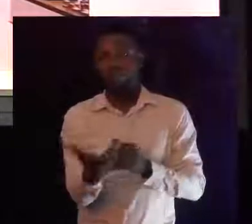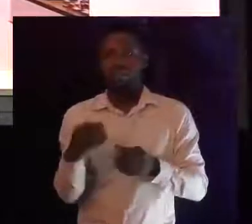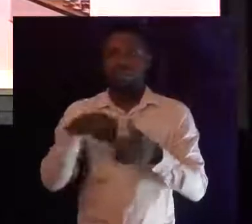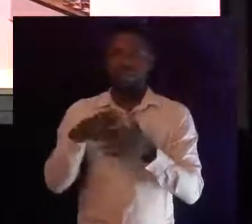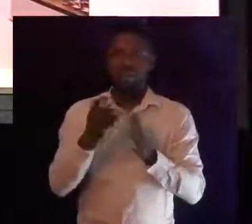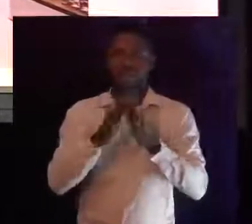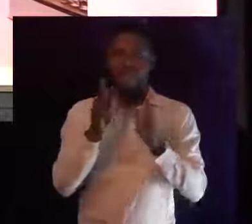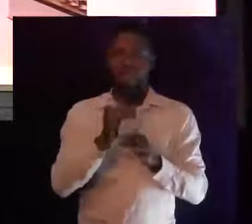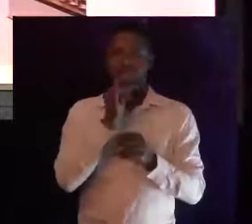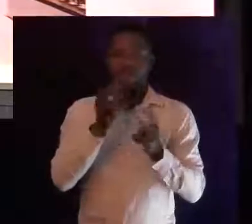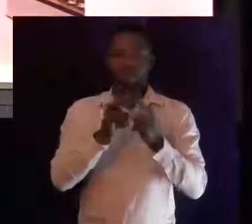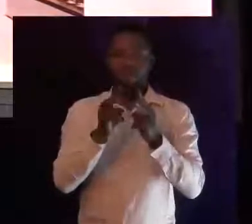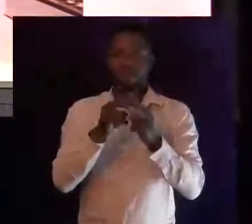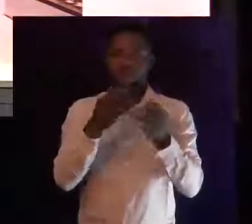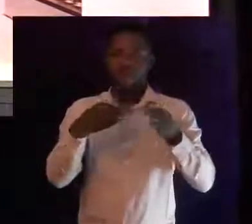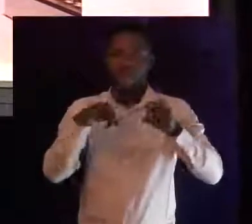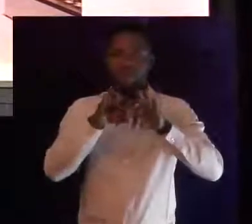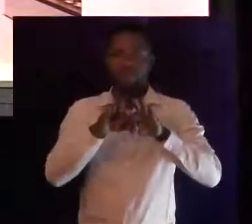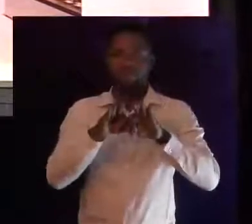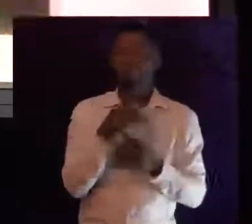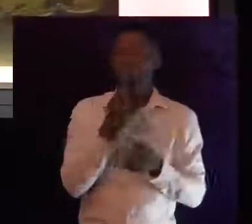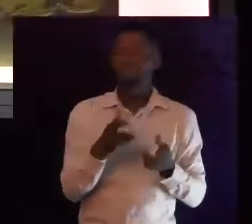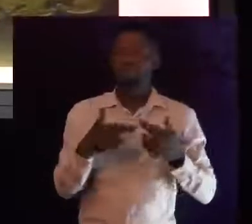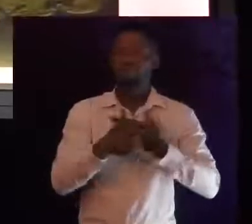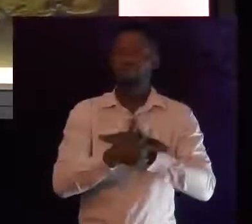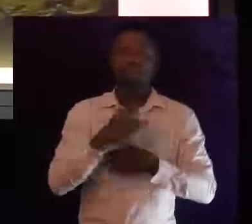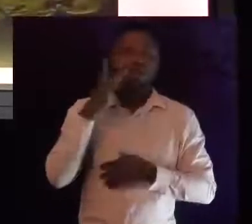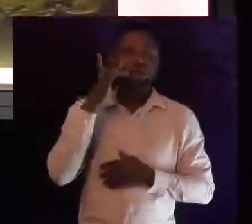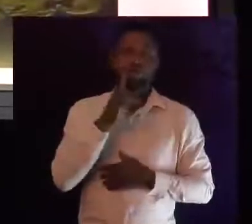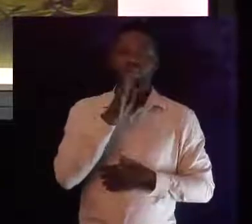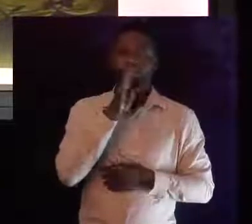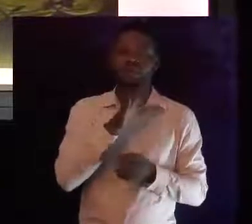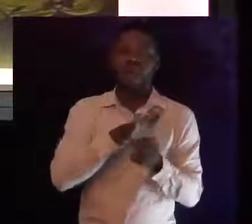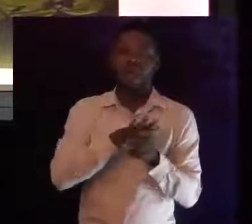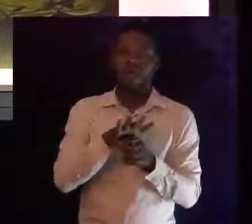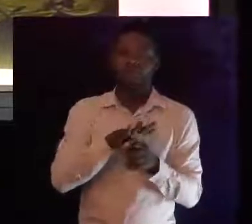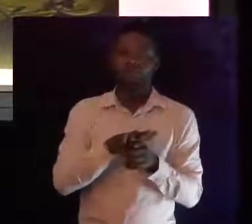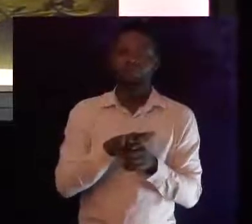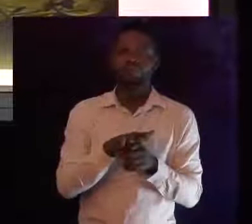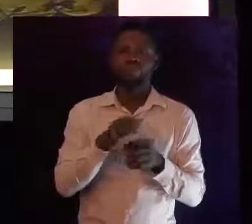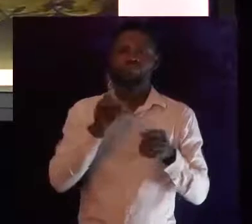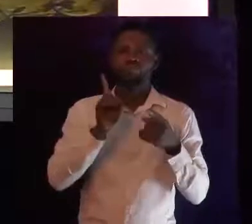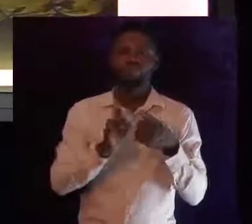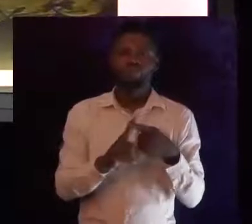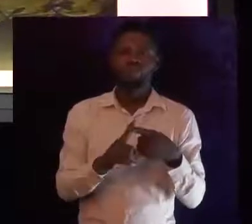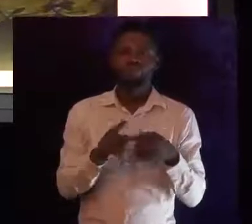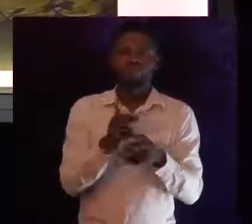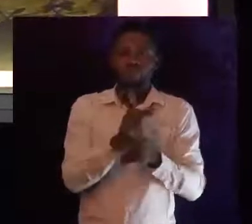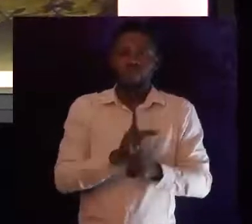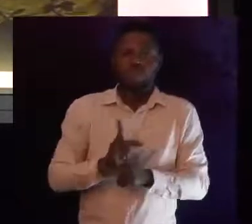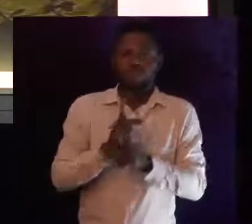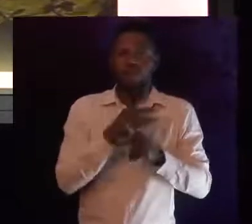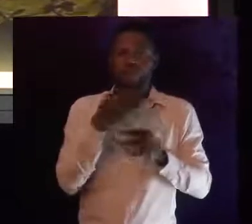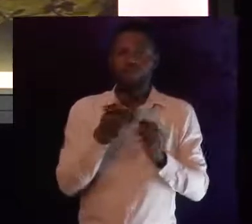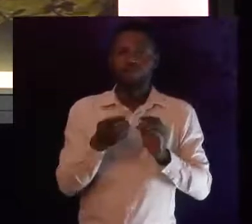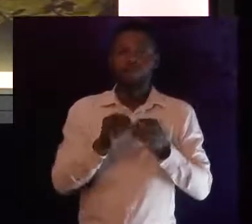in the house. It's very, very important. And the rooms should be adequate to cater for the size